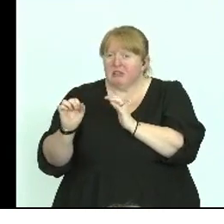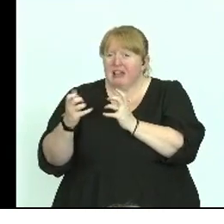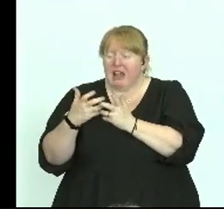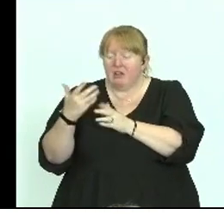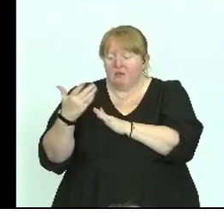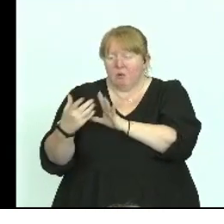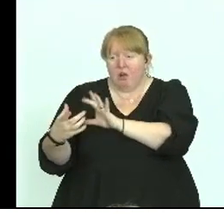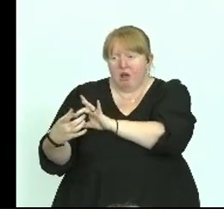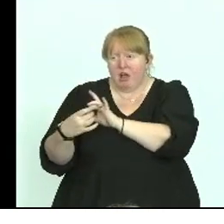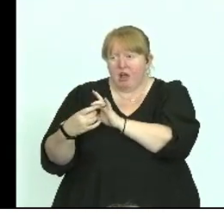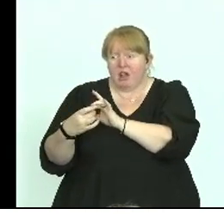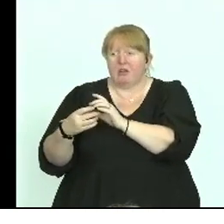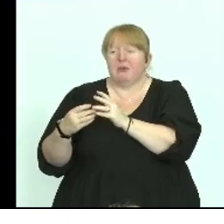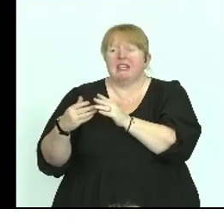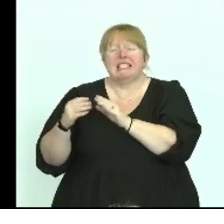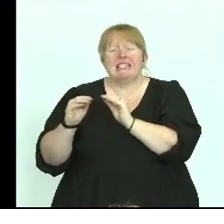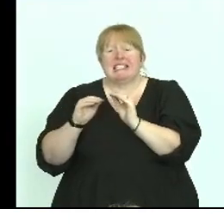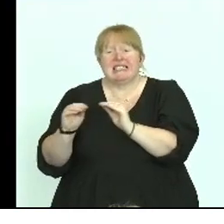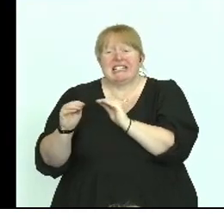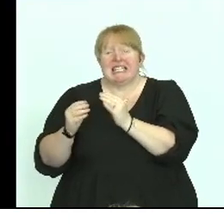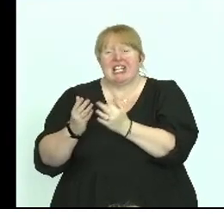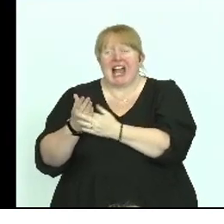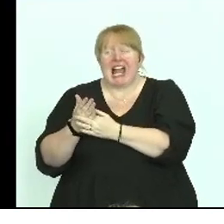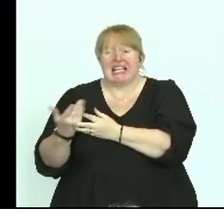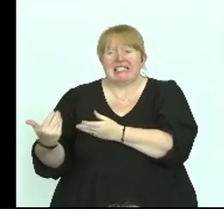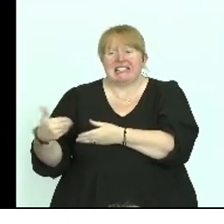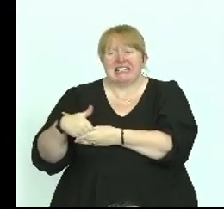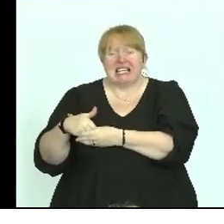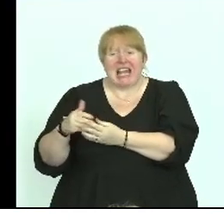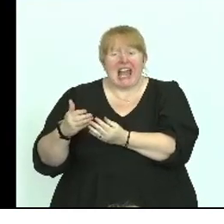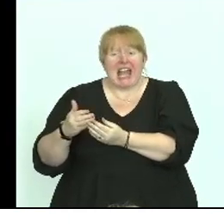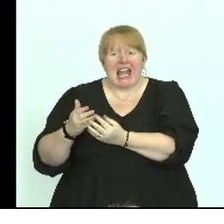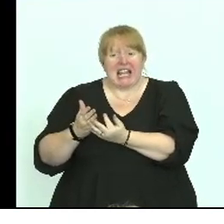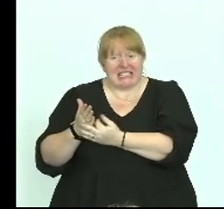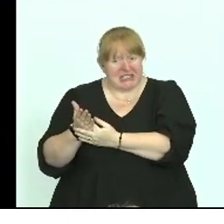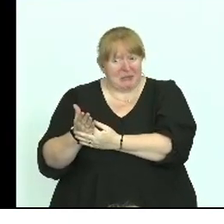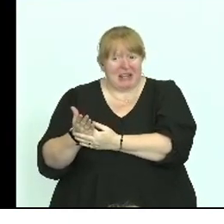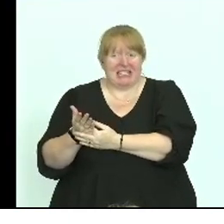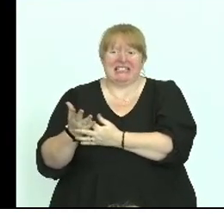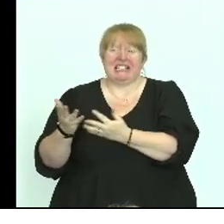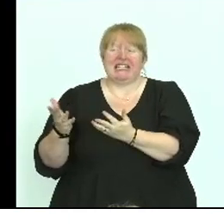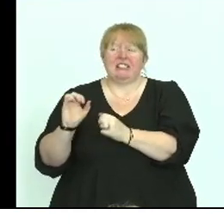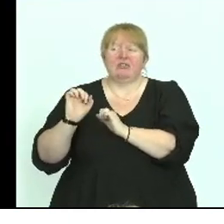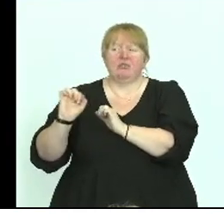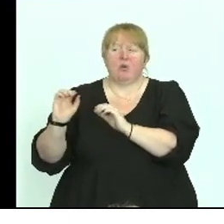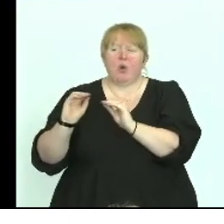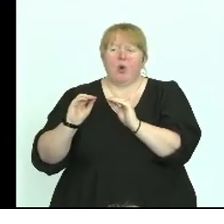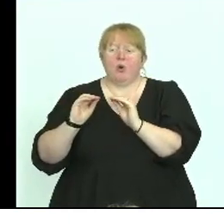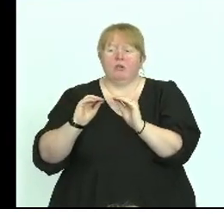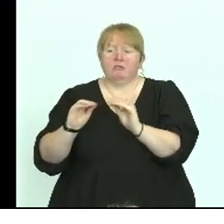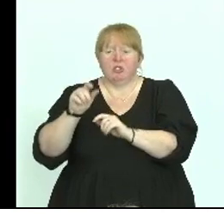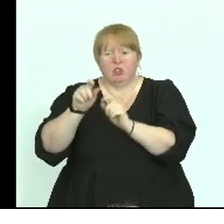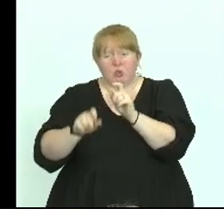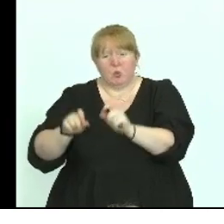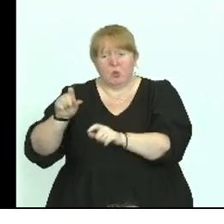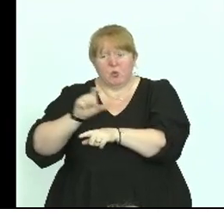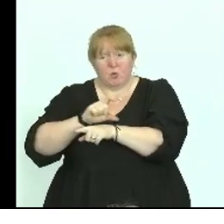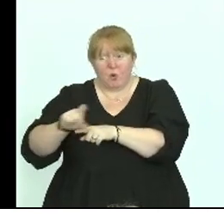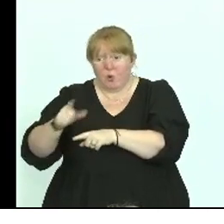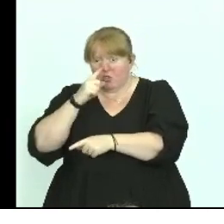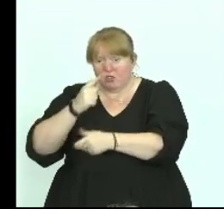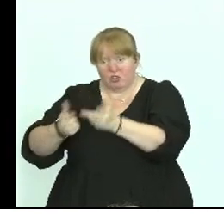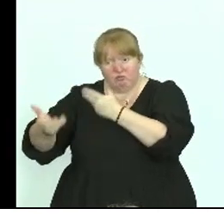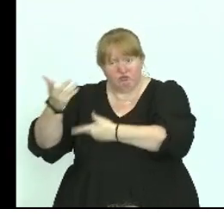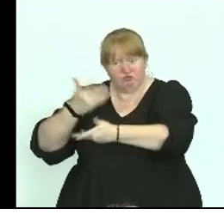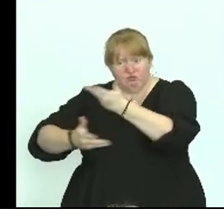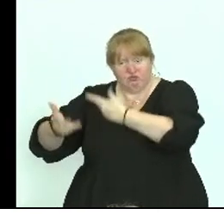you've worked with Teach Access and incorporated accessibility into your students' courses. Could you tell us about